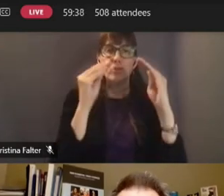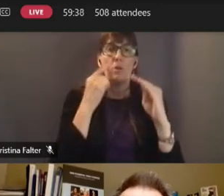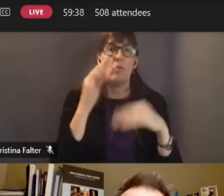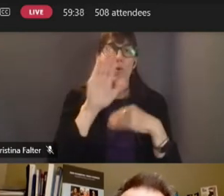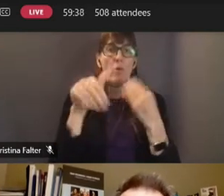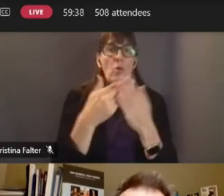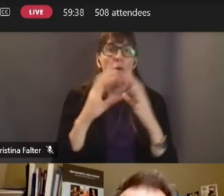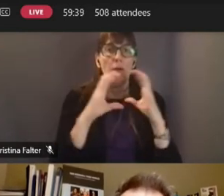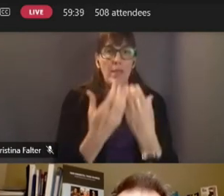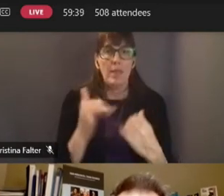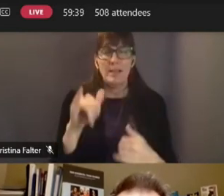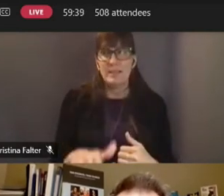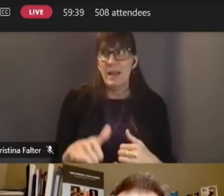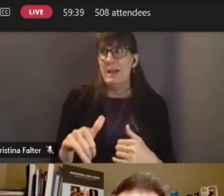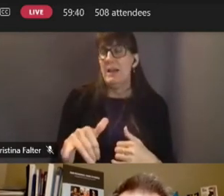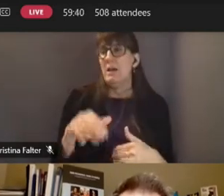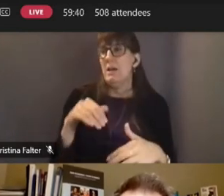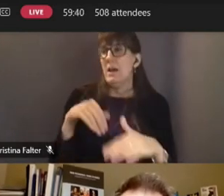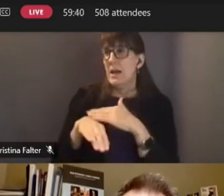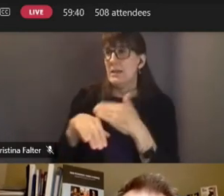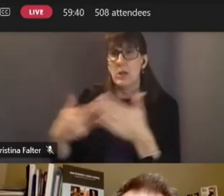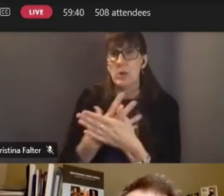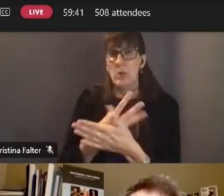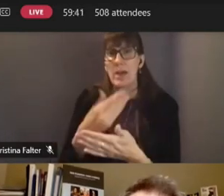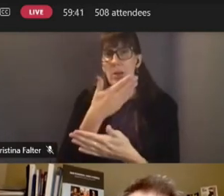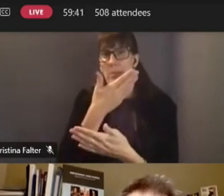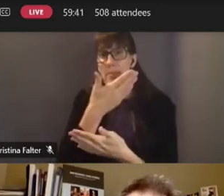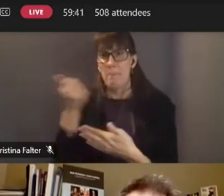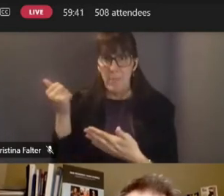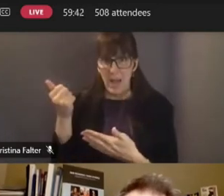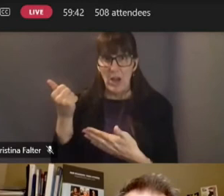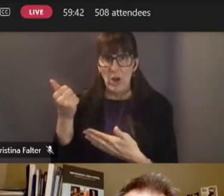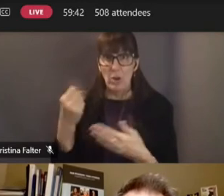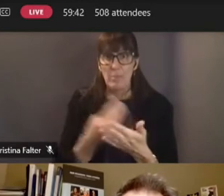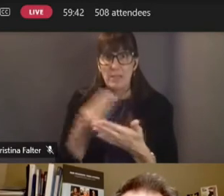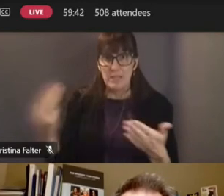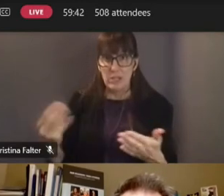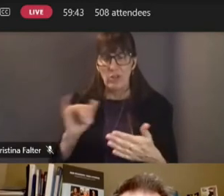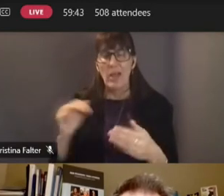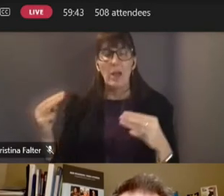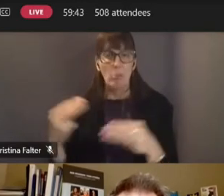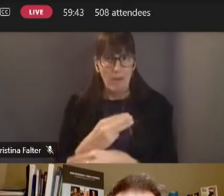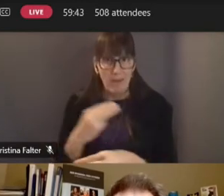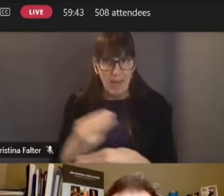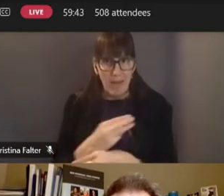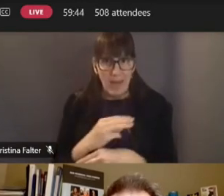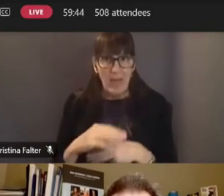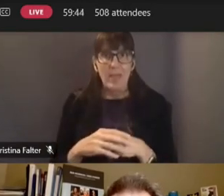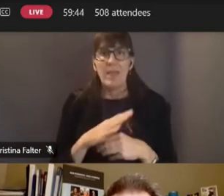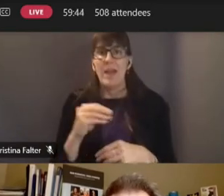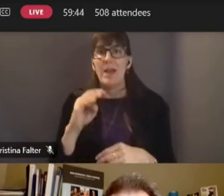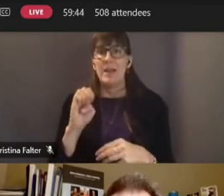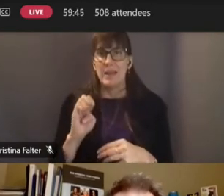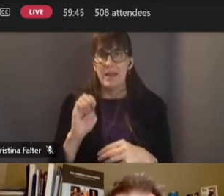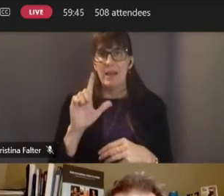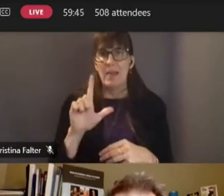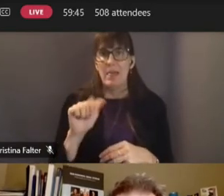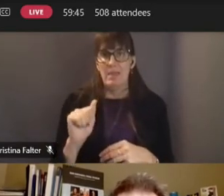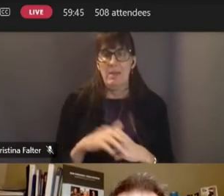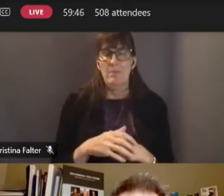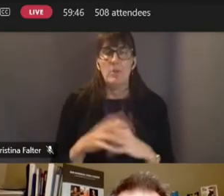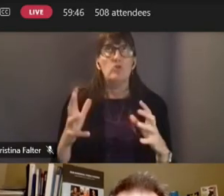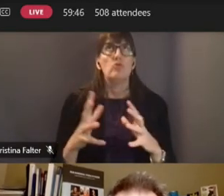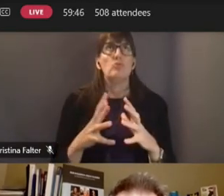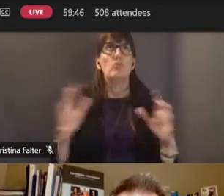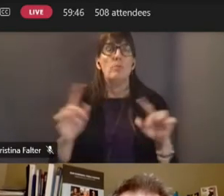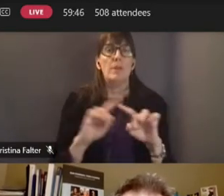It's access to new and better curriculum as we're working on in math and in ELA. There are so many different ways that